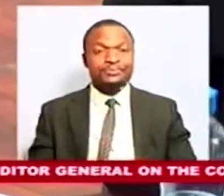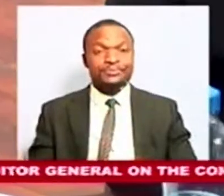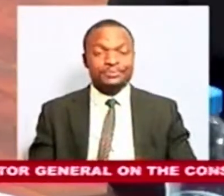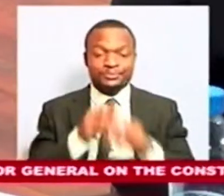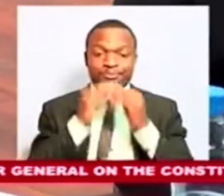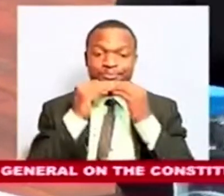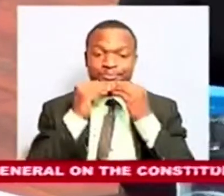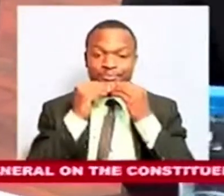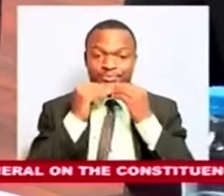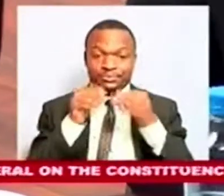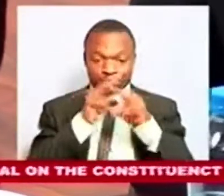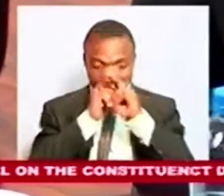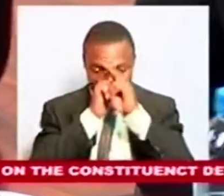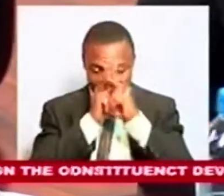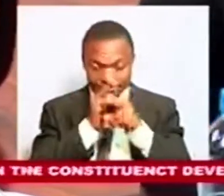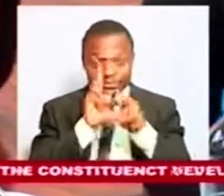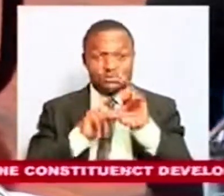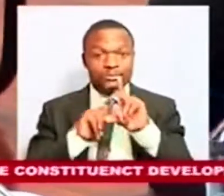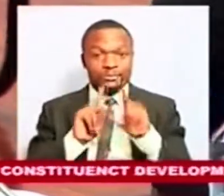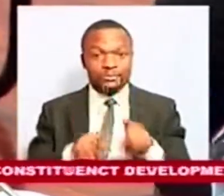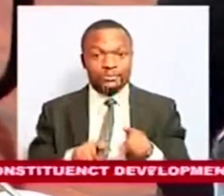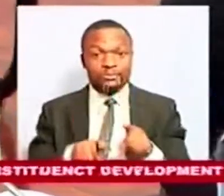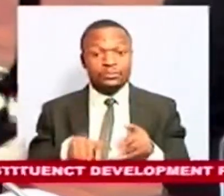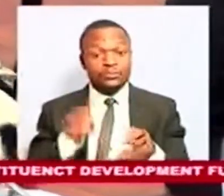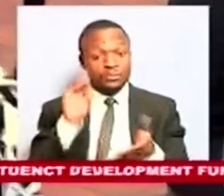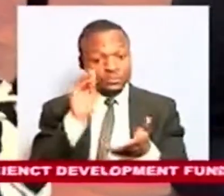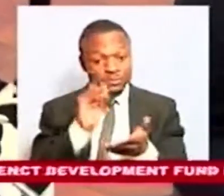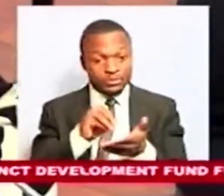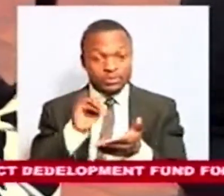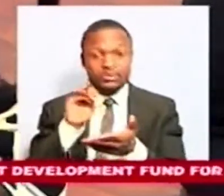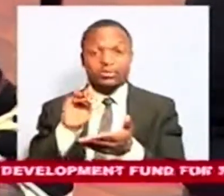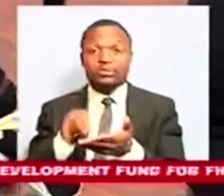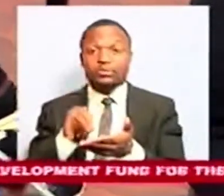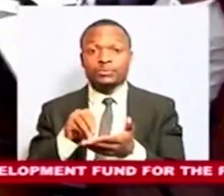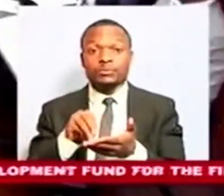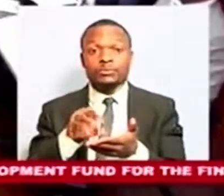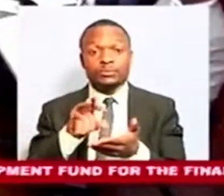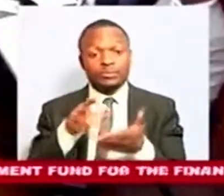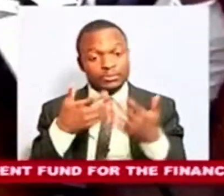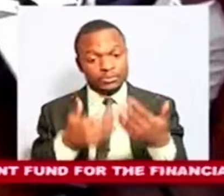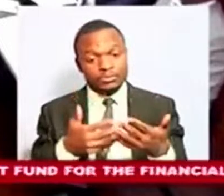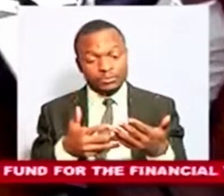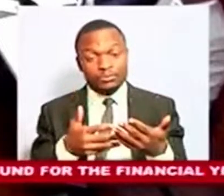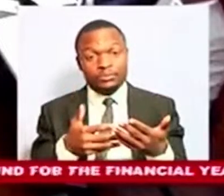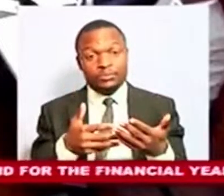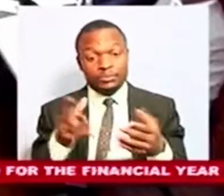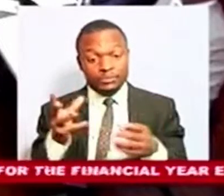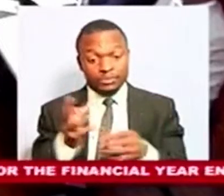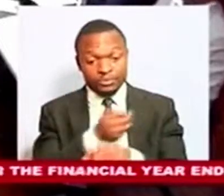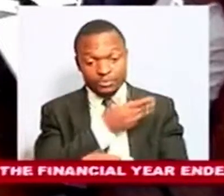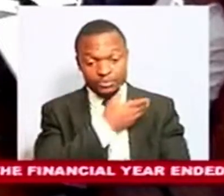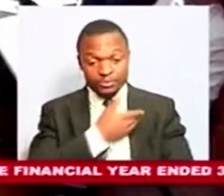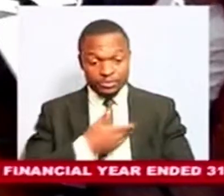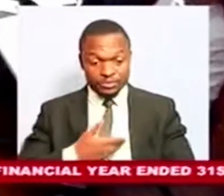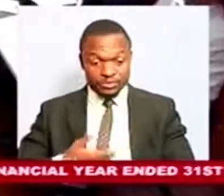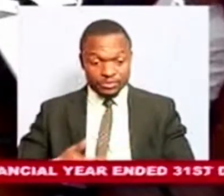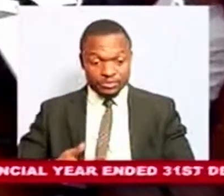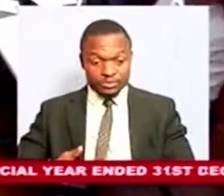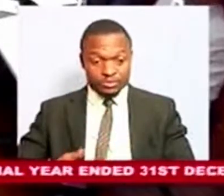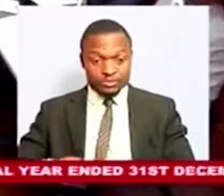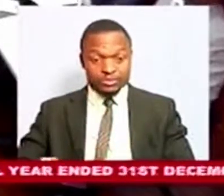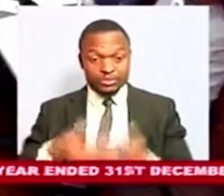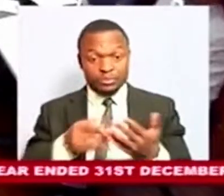Honorable Chair, on the filing of the documents, we do take seriously documents of this nature, especially CDF and